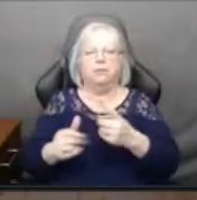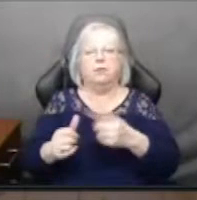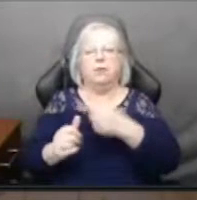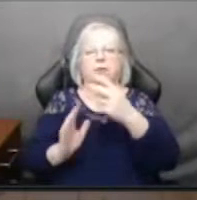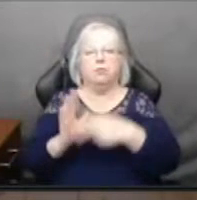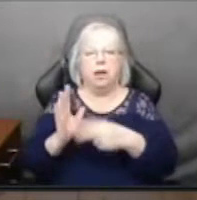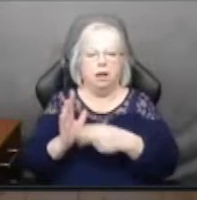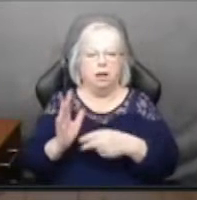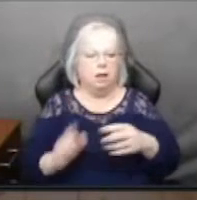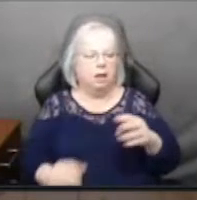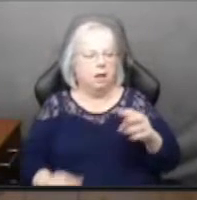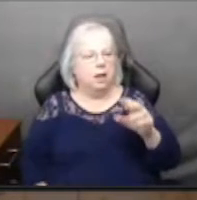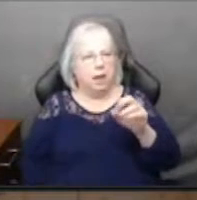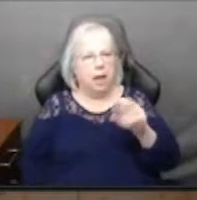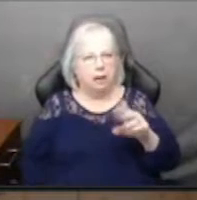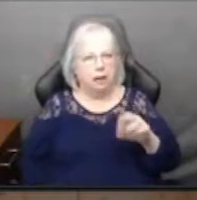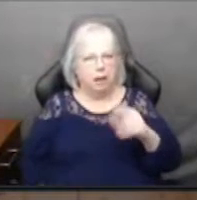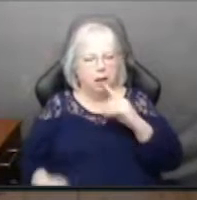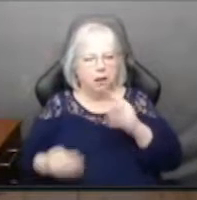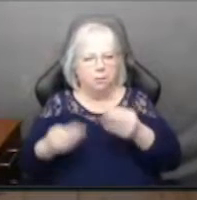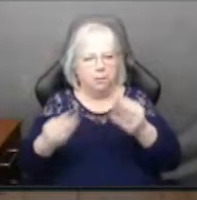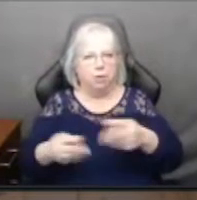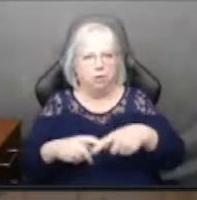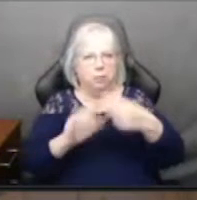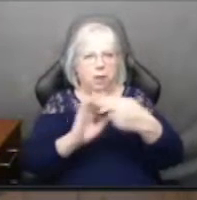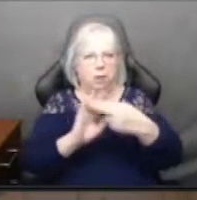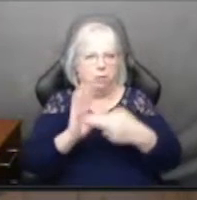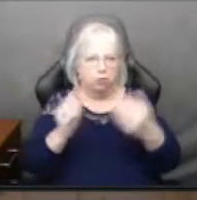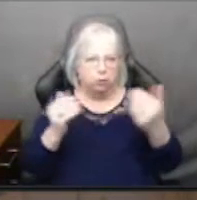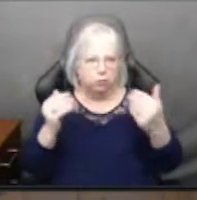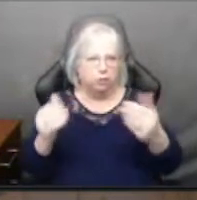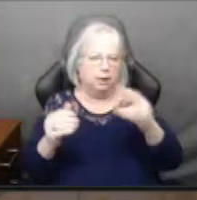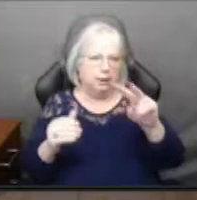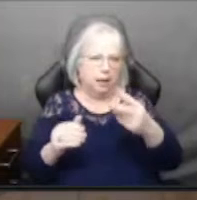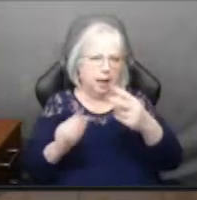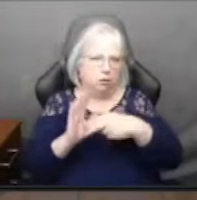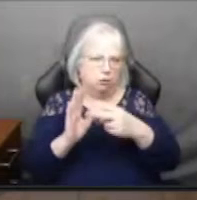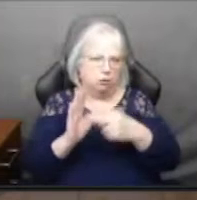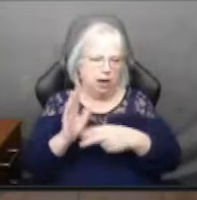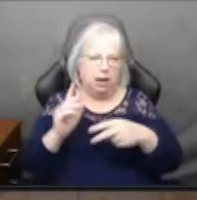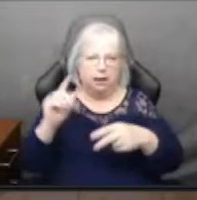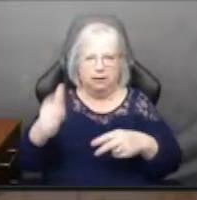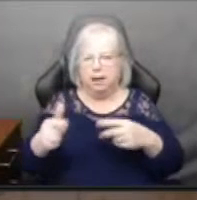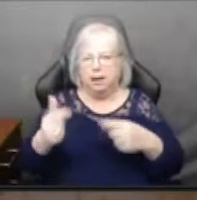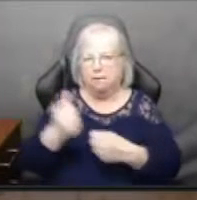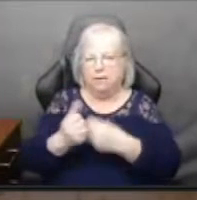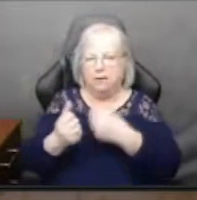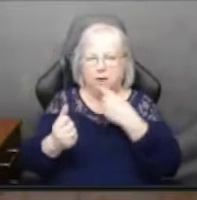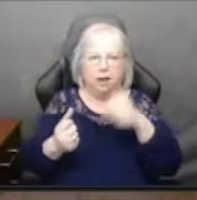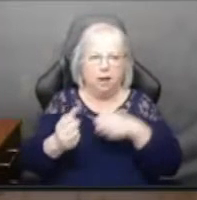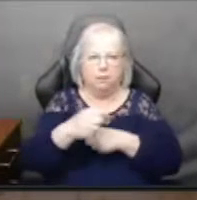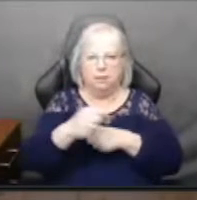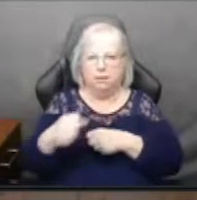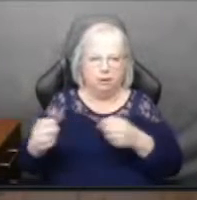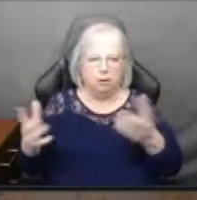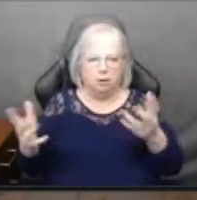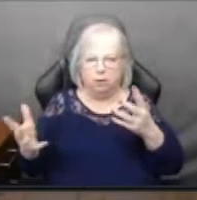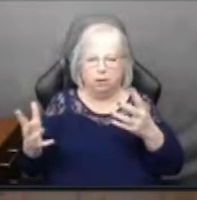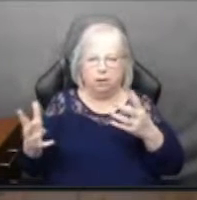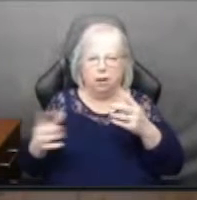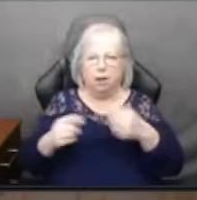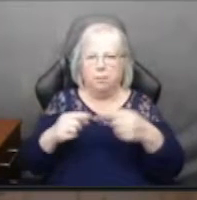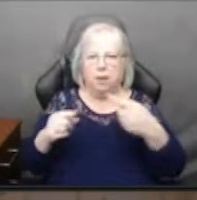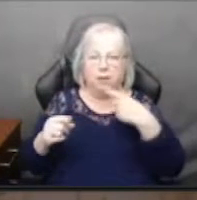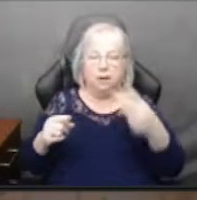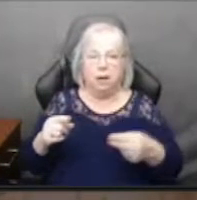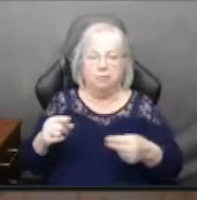Move to suspend the rules and place on second reading. Second. There's a motion and second. All those in favor, please say aye. Aye. All those opposed, please say